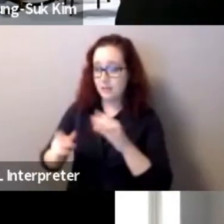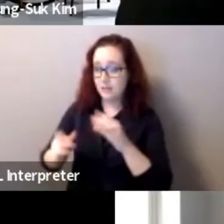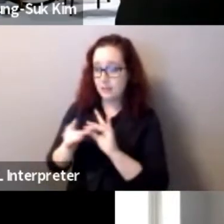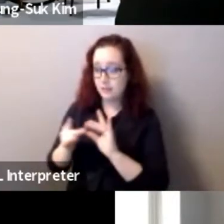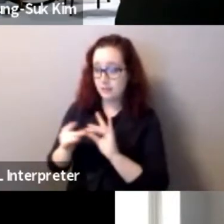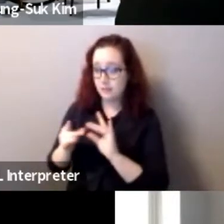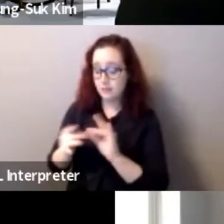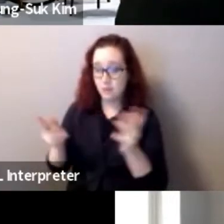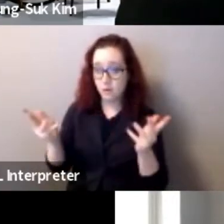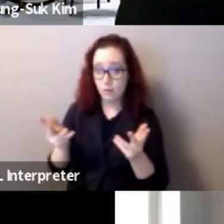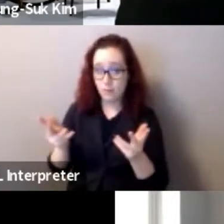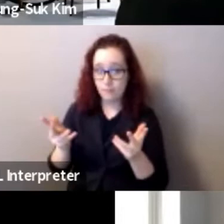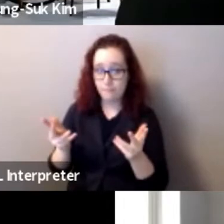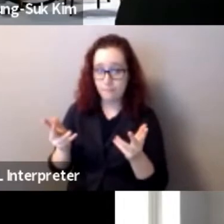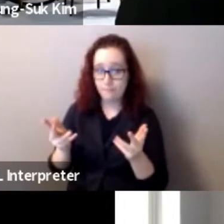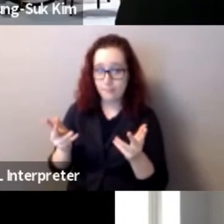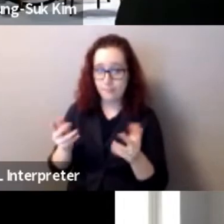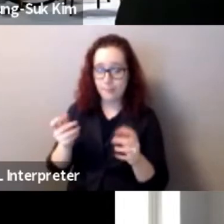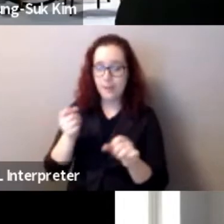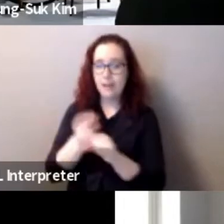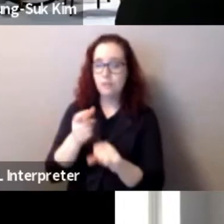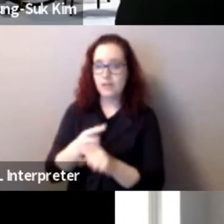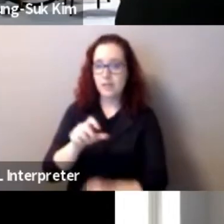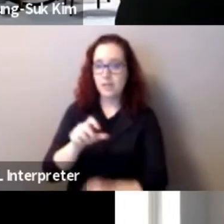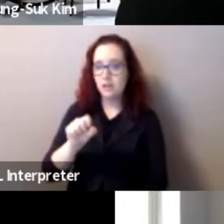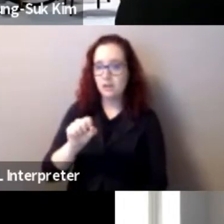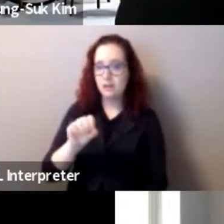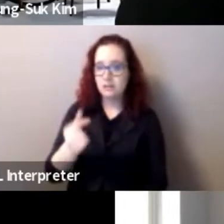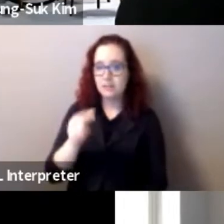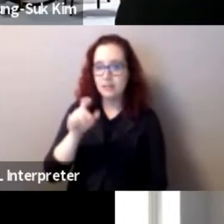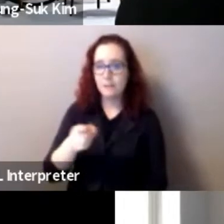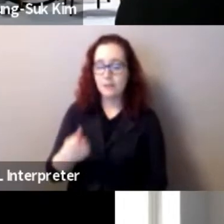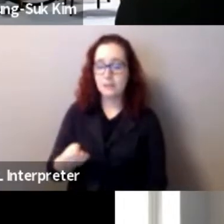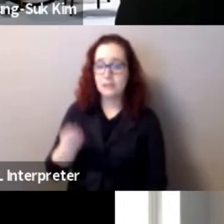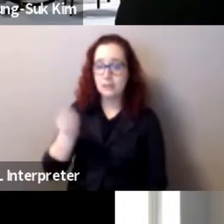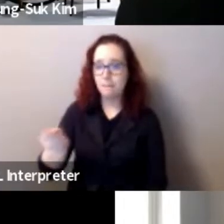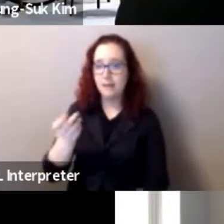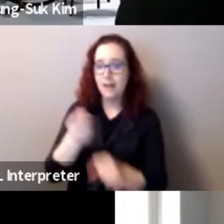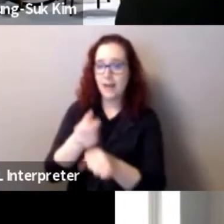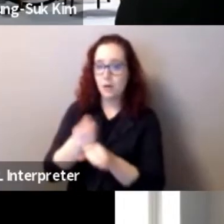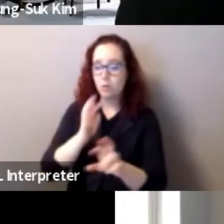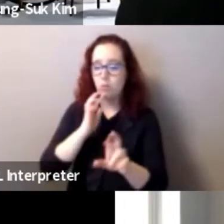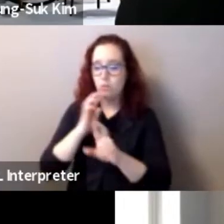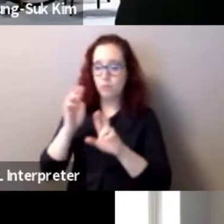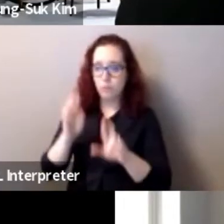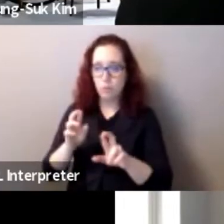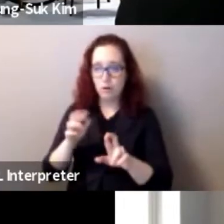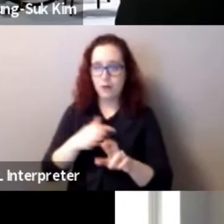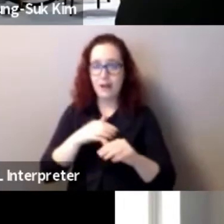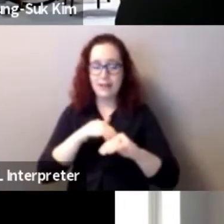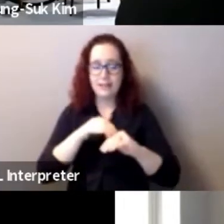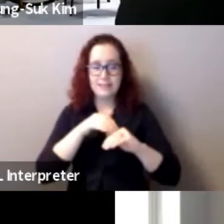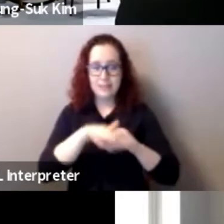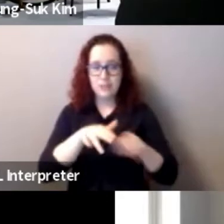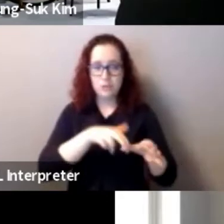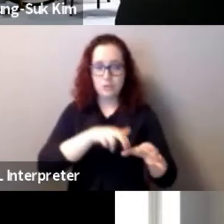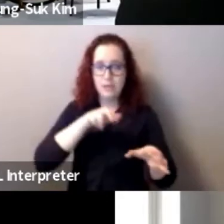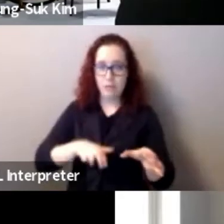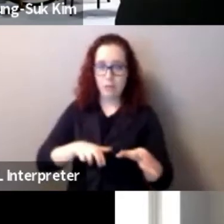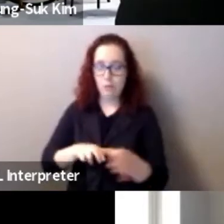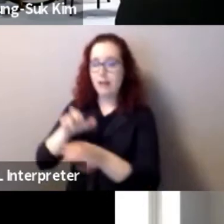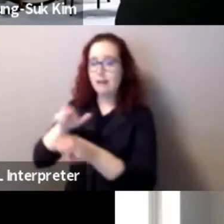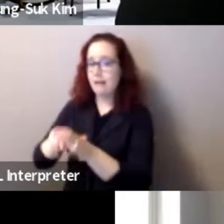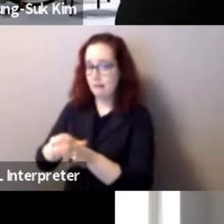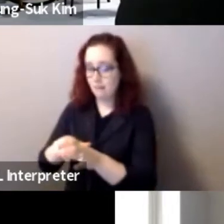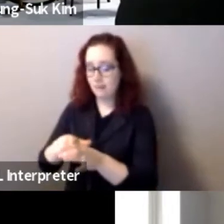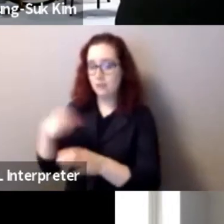that each year SIGs are required to submit an annual report, and I send it to the outgoing and incoming chairs if you're in a transition year,